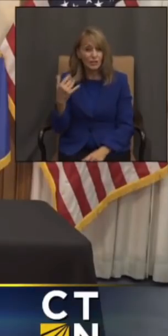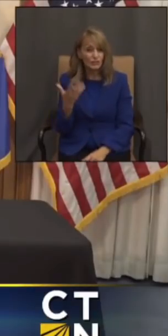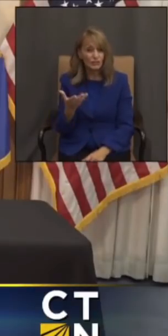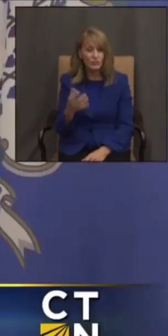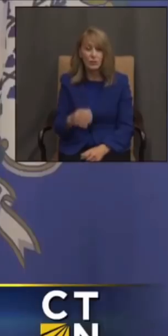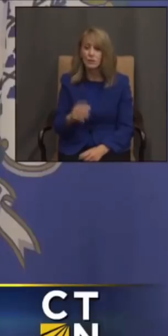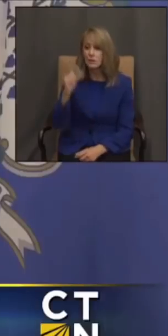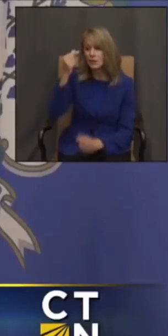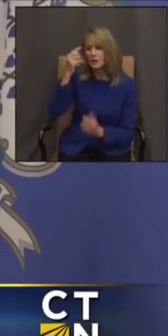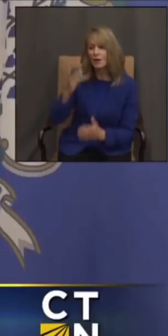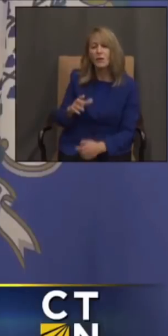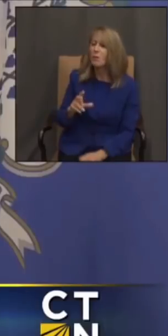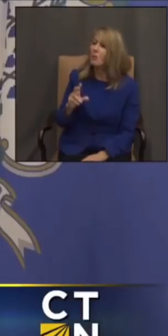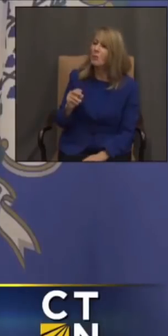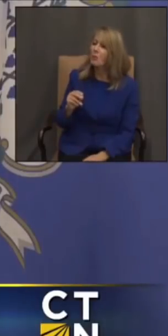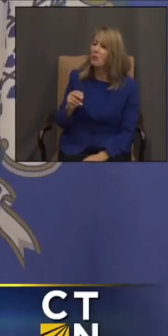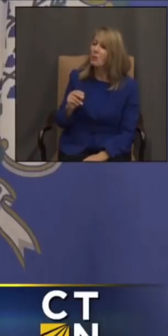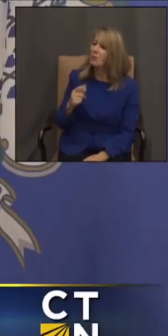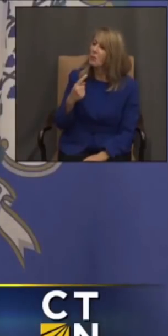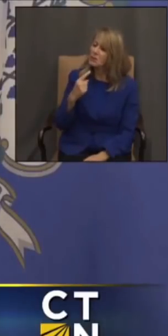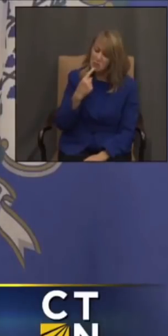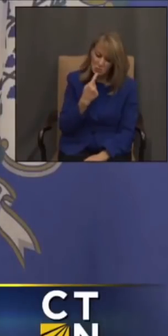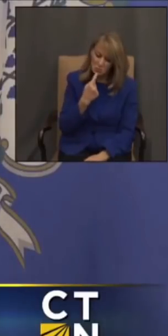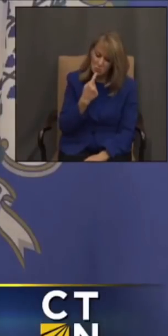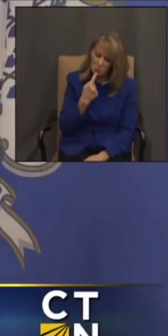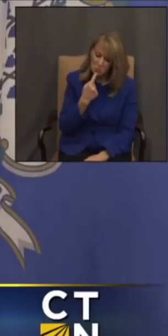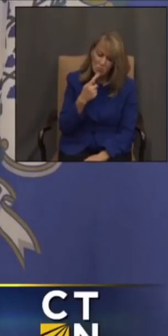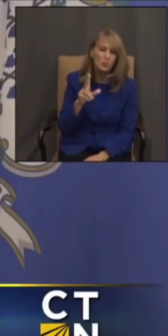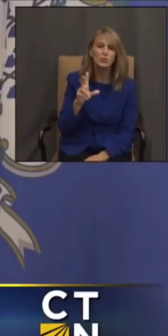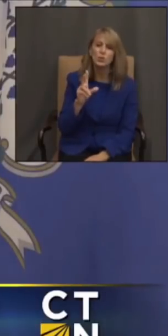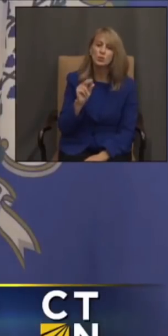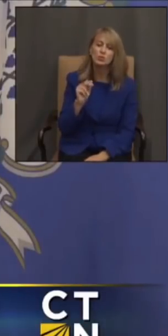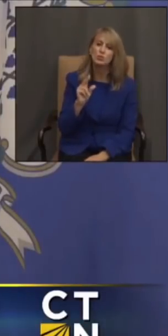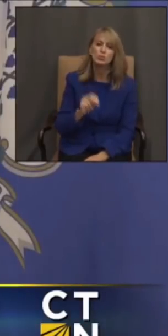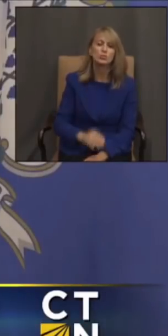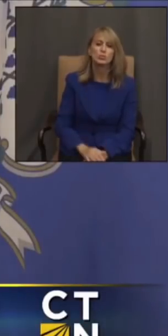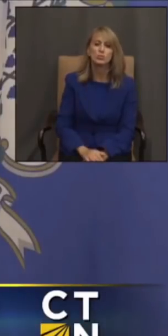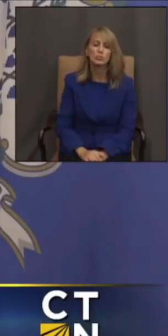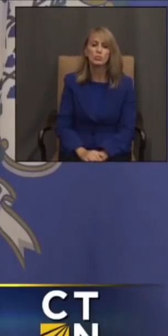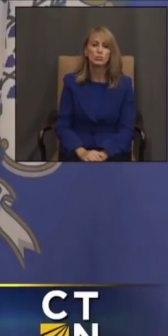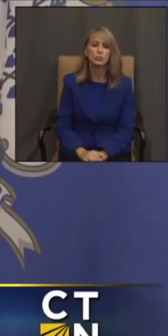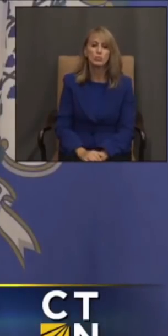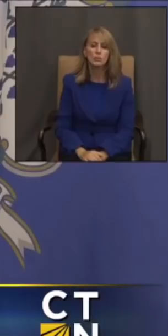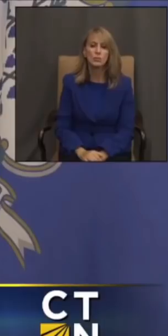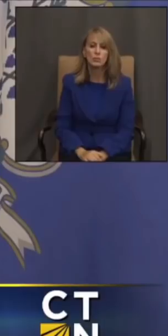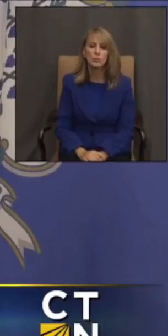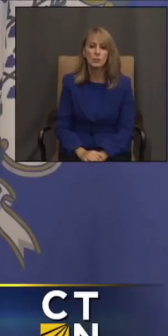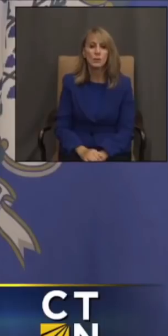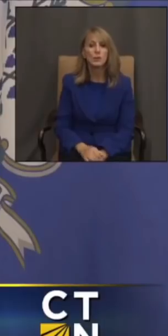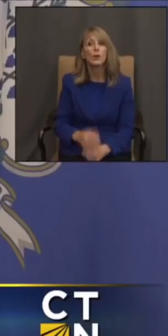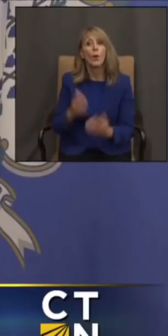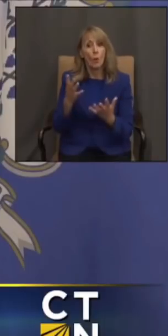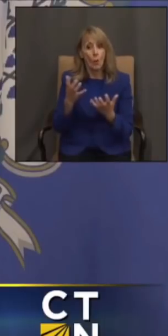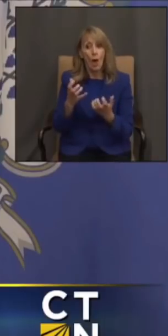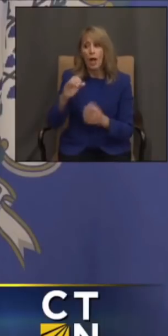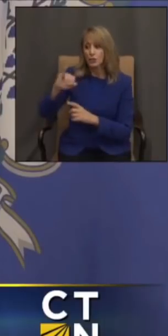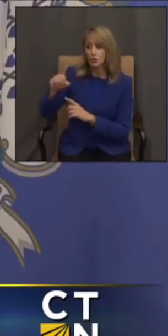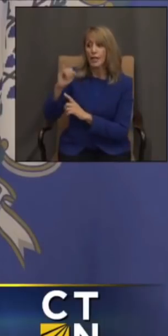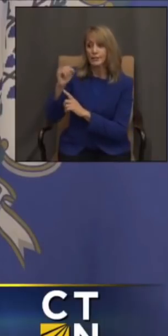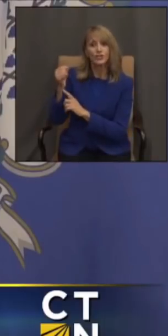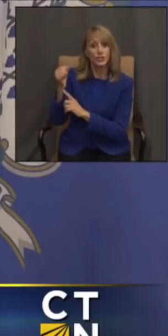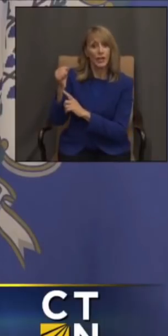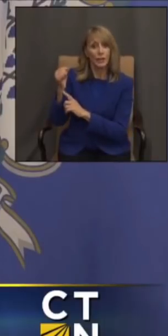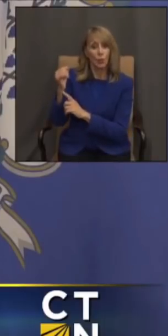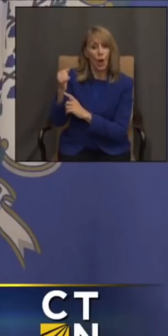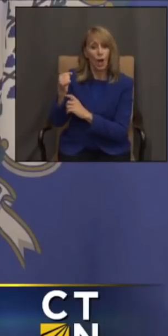No, I'm not disappointed by the situation. We'd like to get the J&J back, but I want to do it in a way that